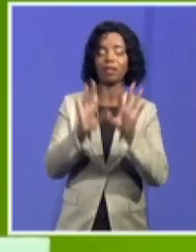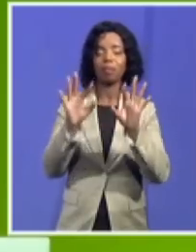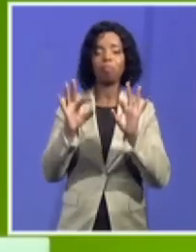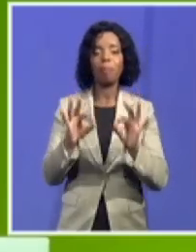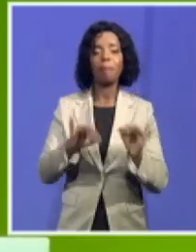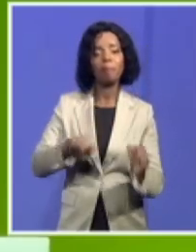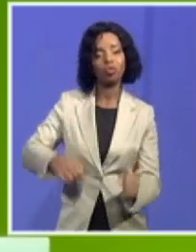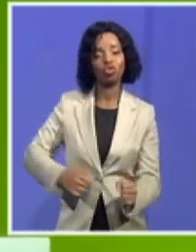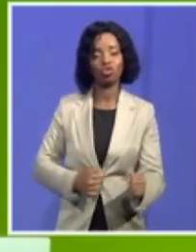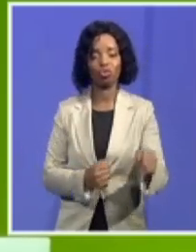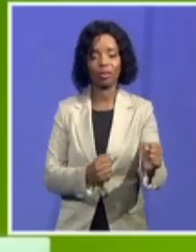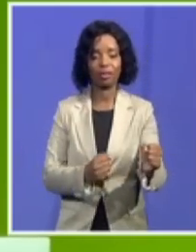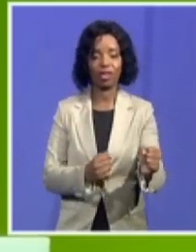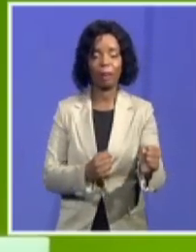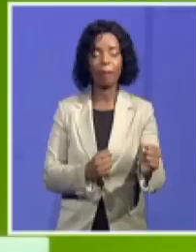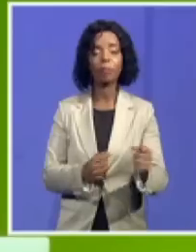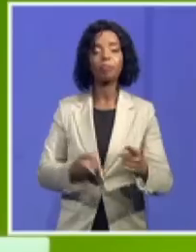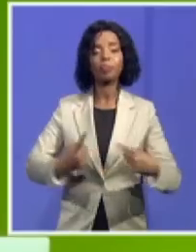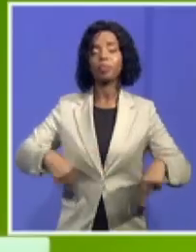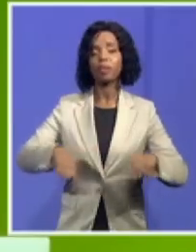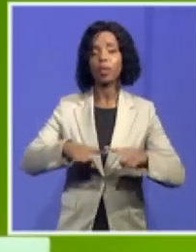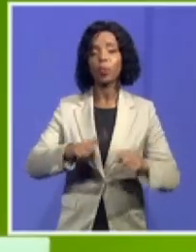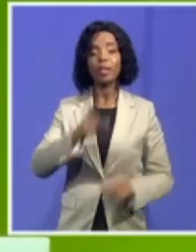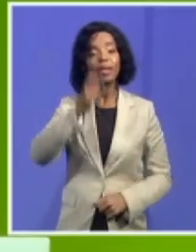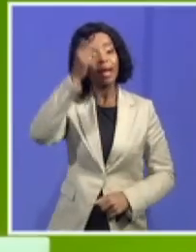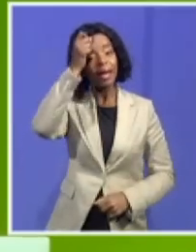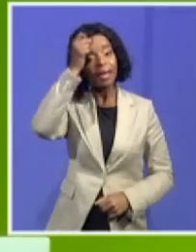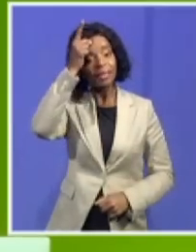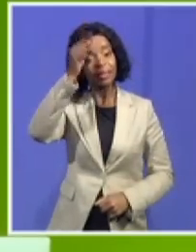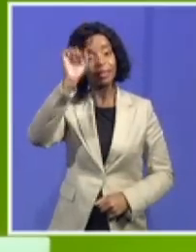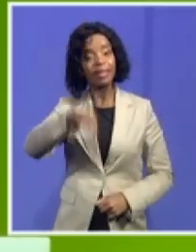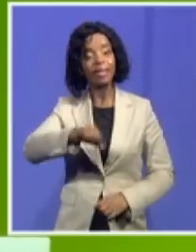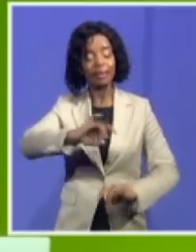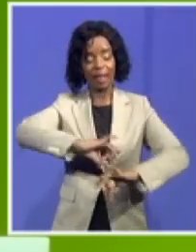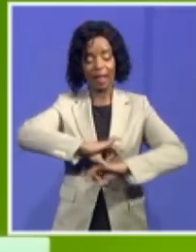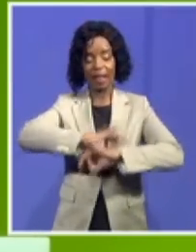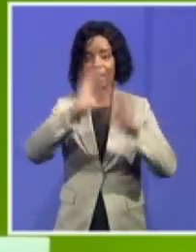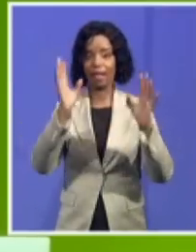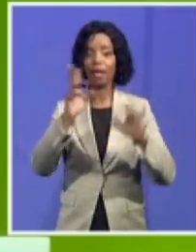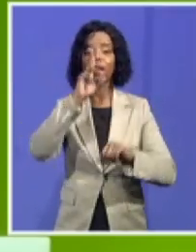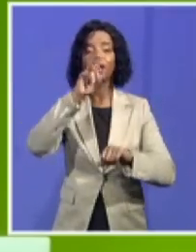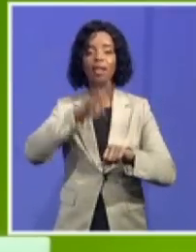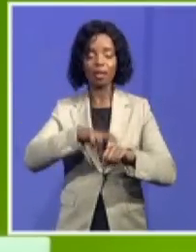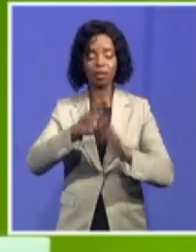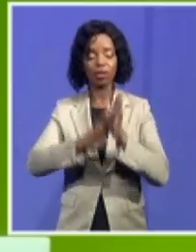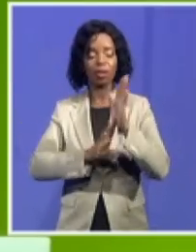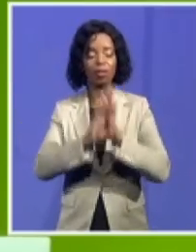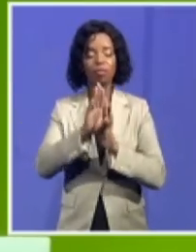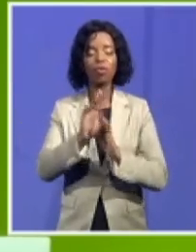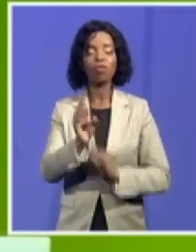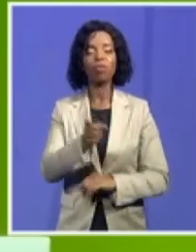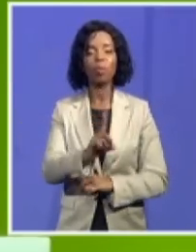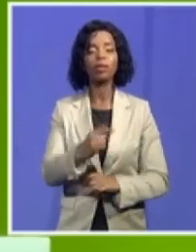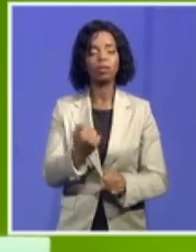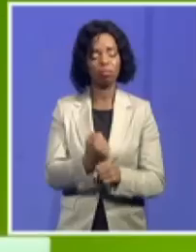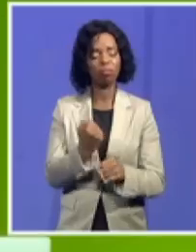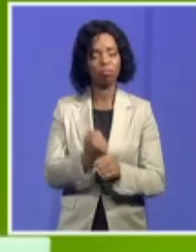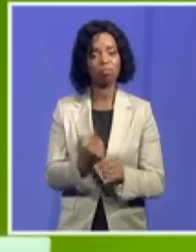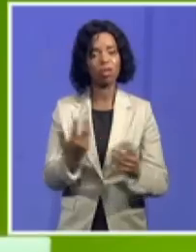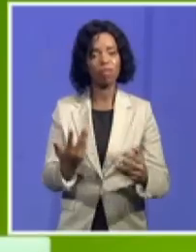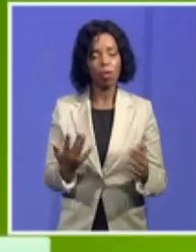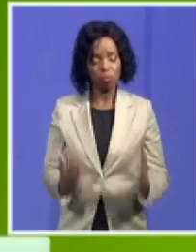strategy. We understand very clearly the need to significantly improve the functioning of our